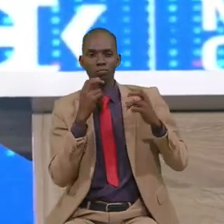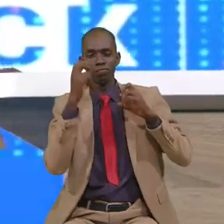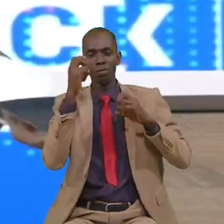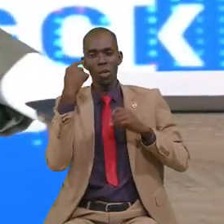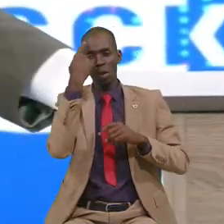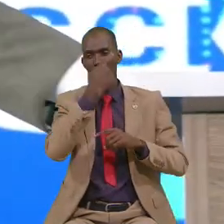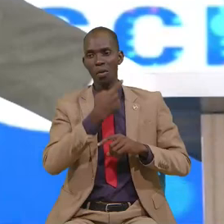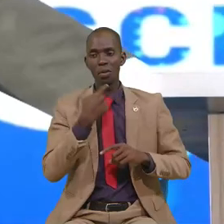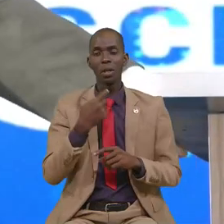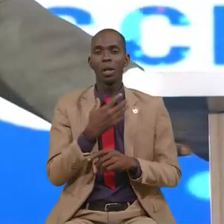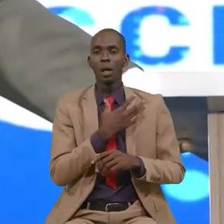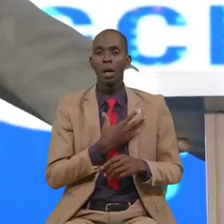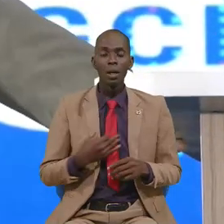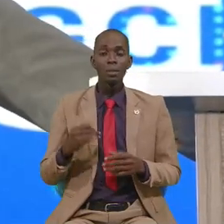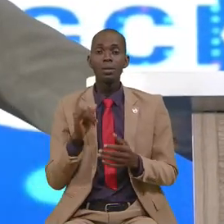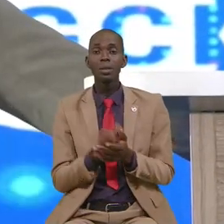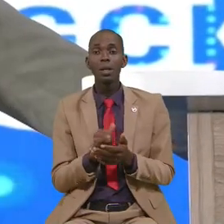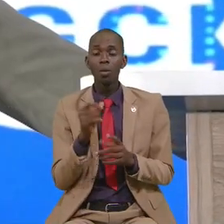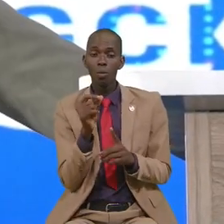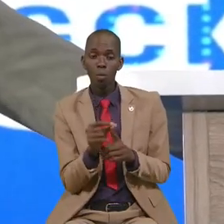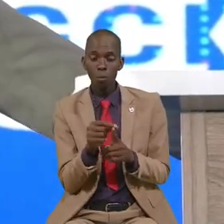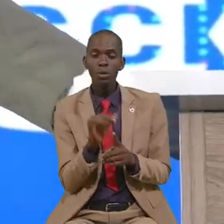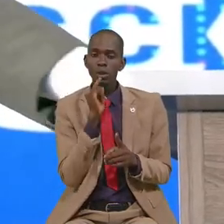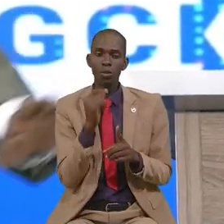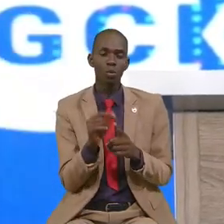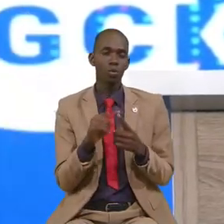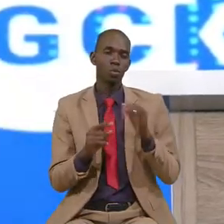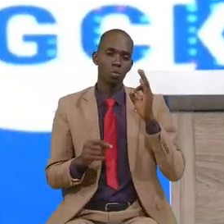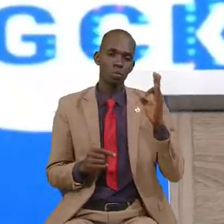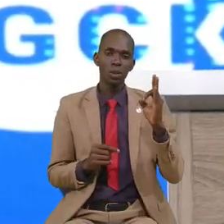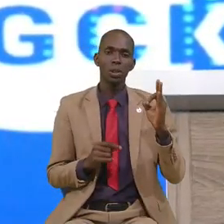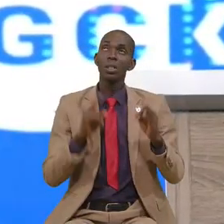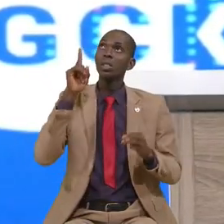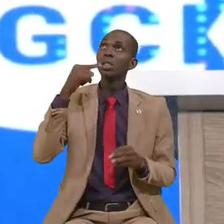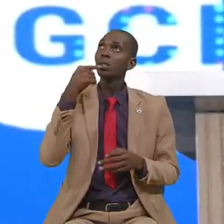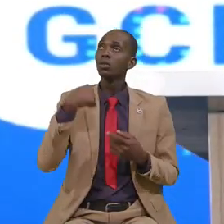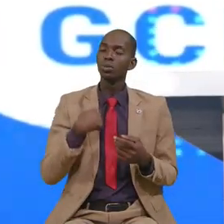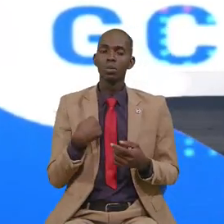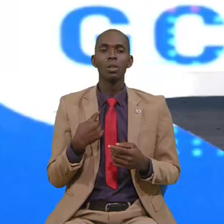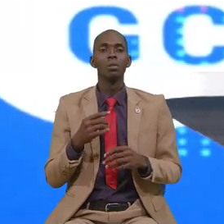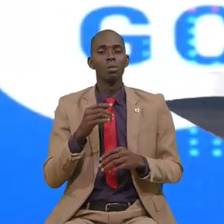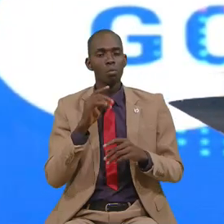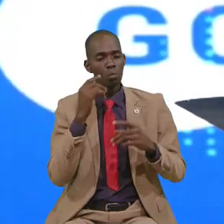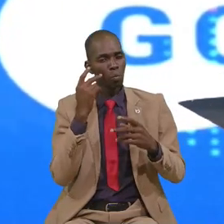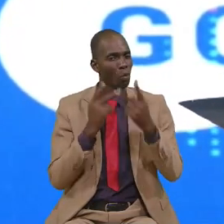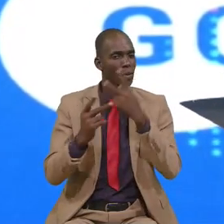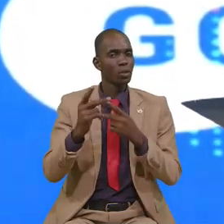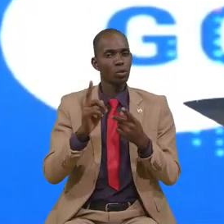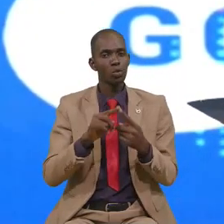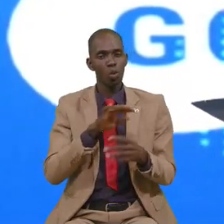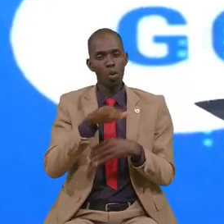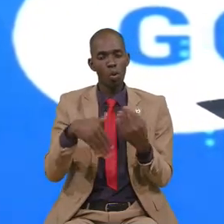the word to preach. He said unto me, prophesy upon these bones and